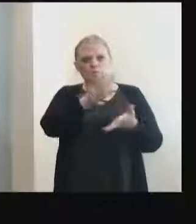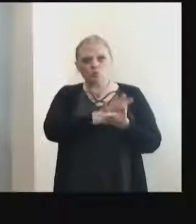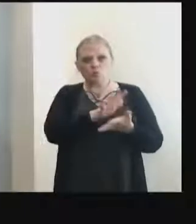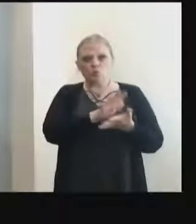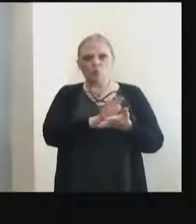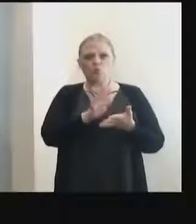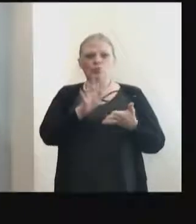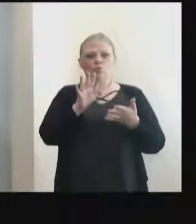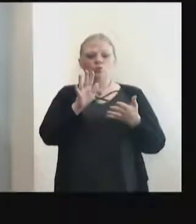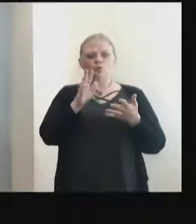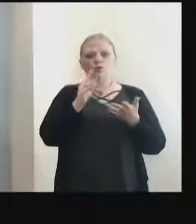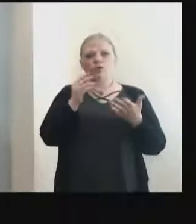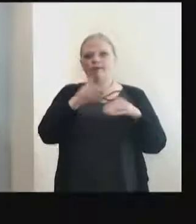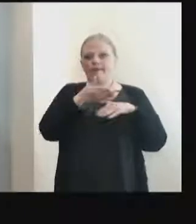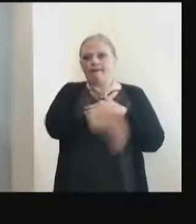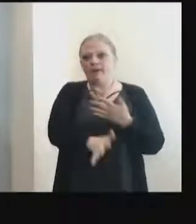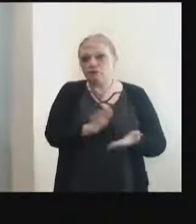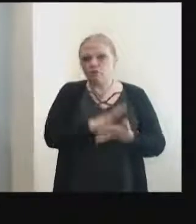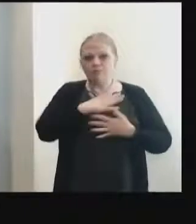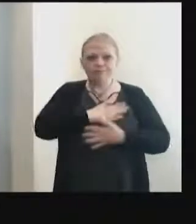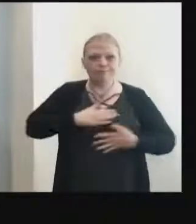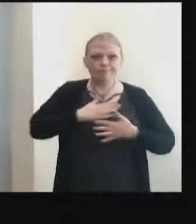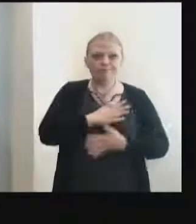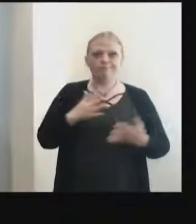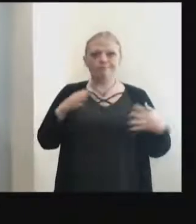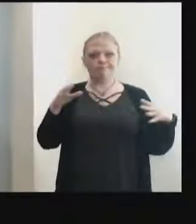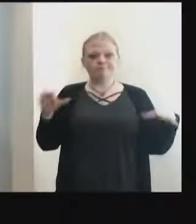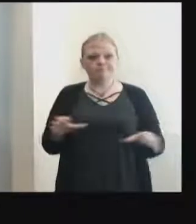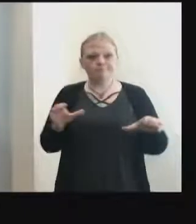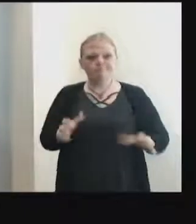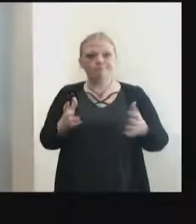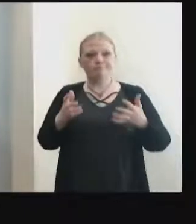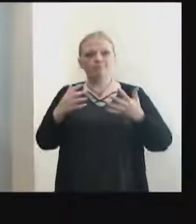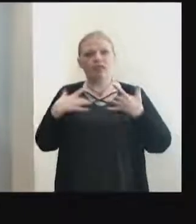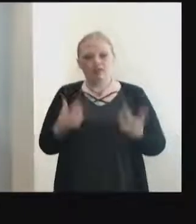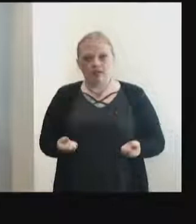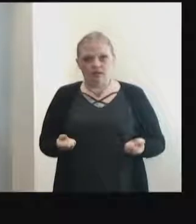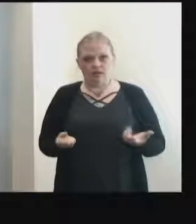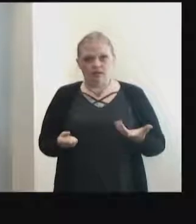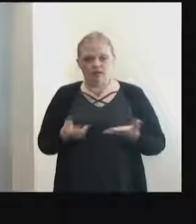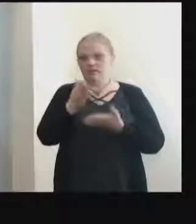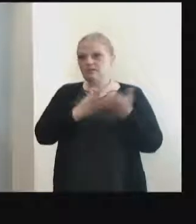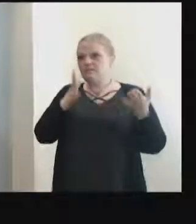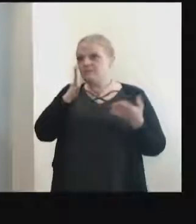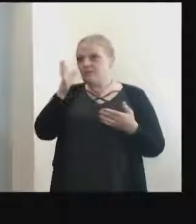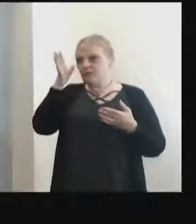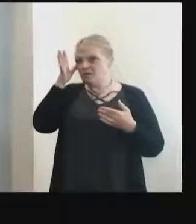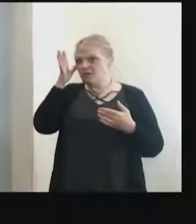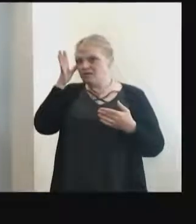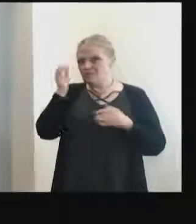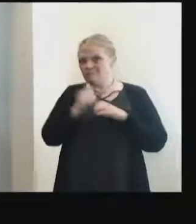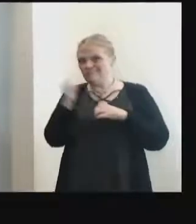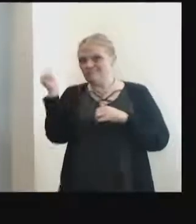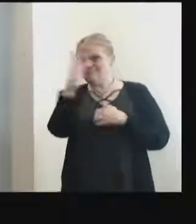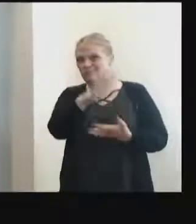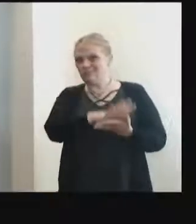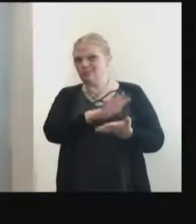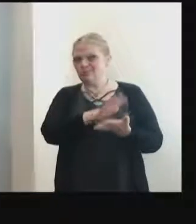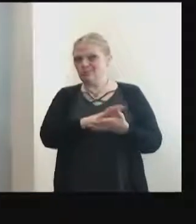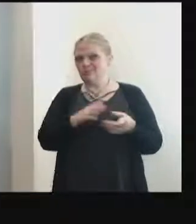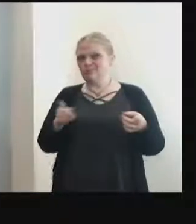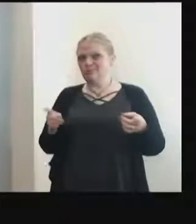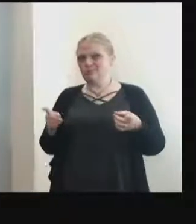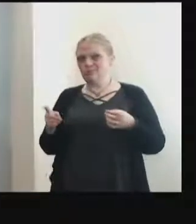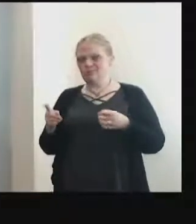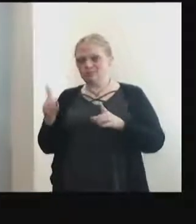in their extracurricular activities healthy. So we're finding that some parents are sending their children to school even though they are